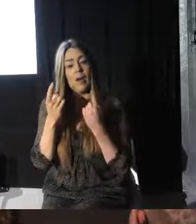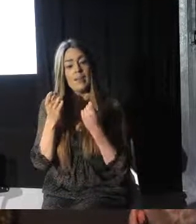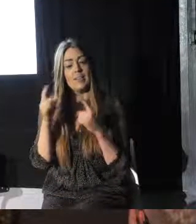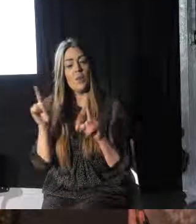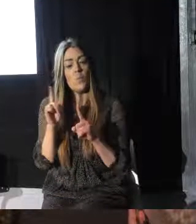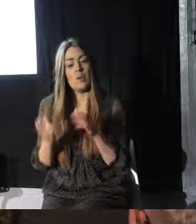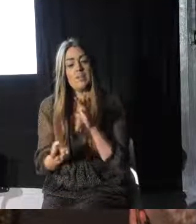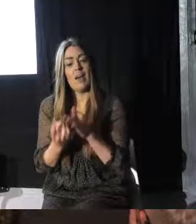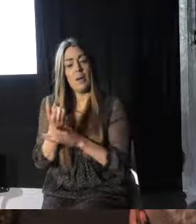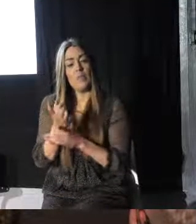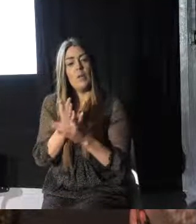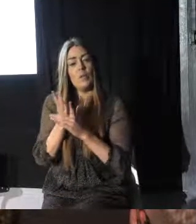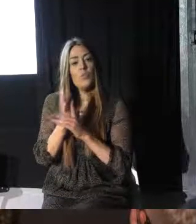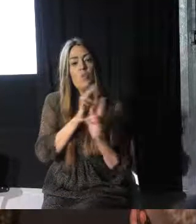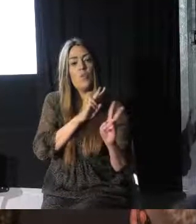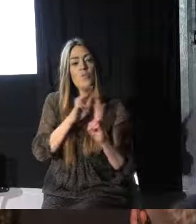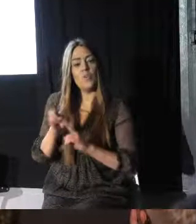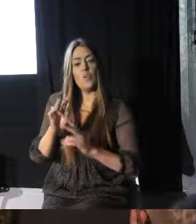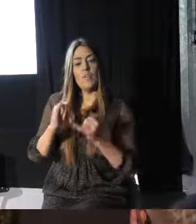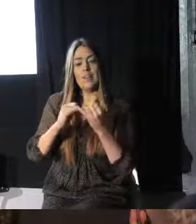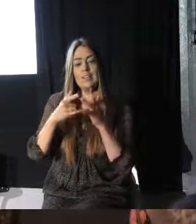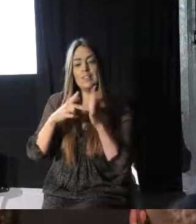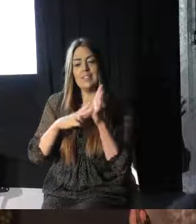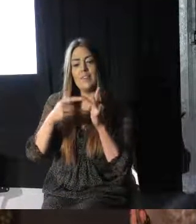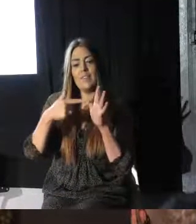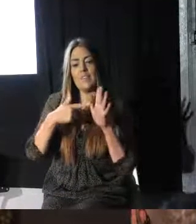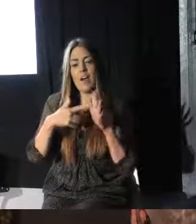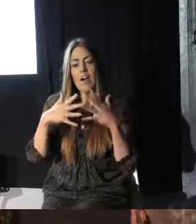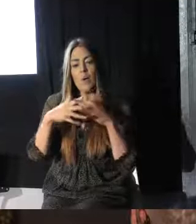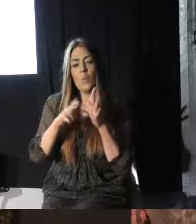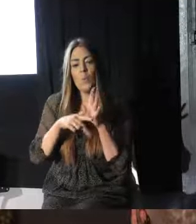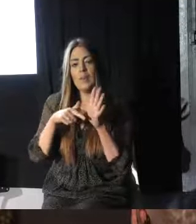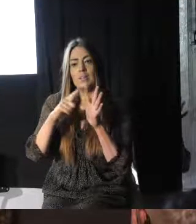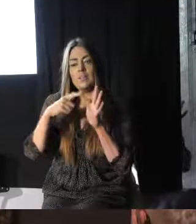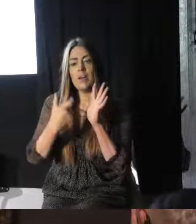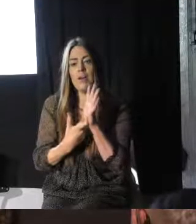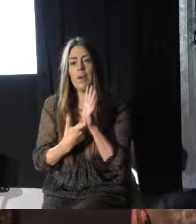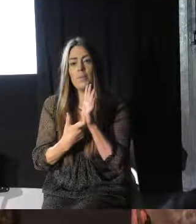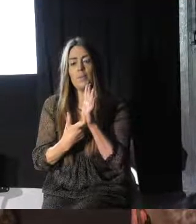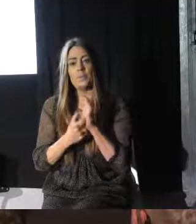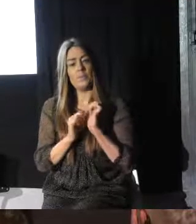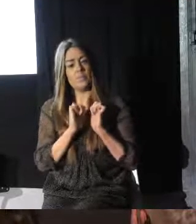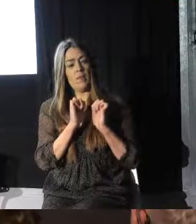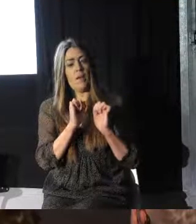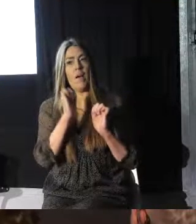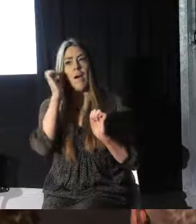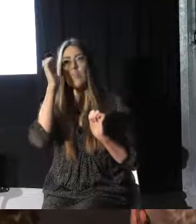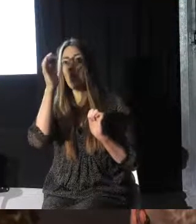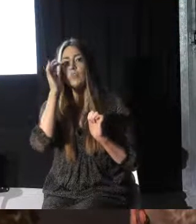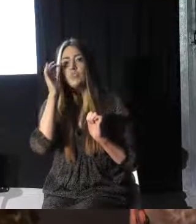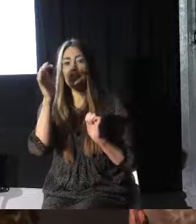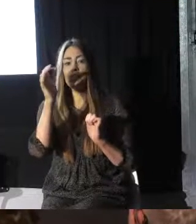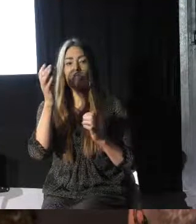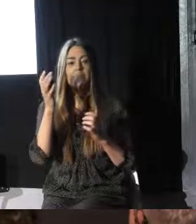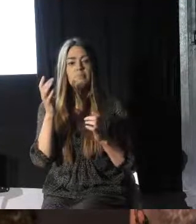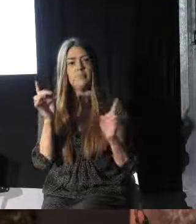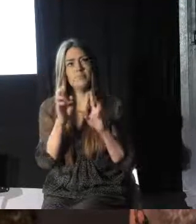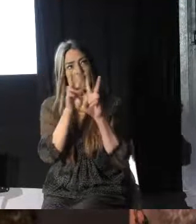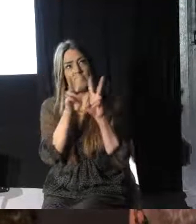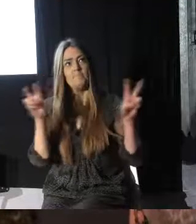going on through the lens of the work of Sylvia Wynter. So Sylvia Wynter's notion of what she